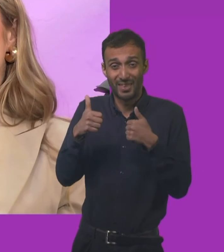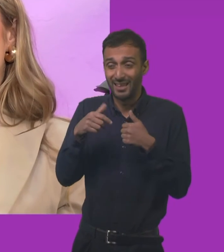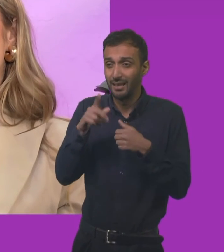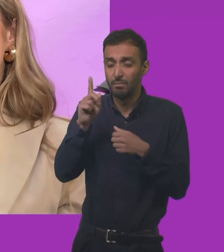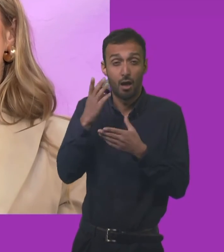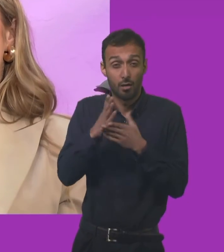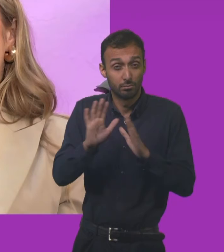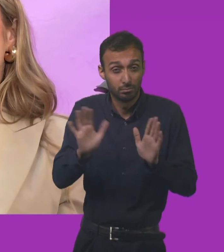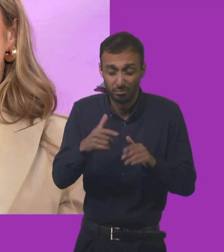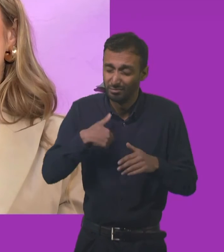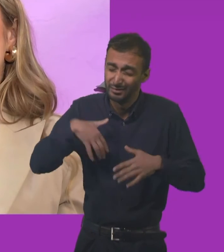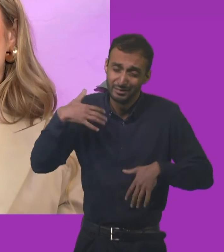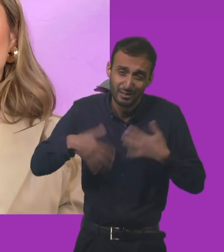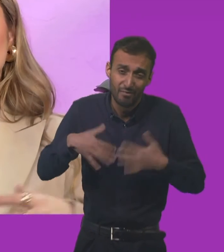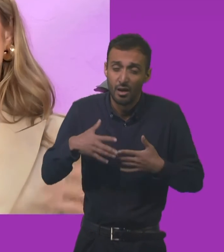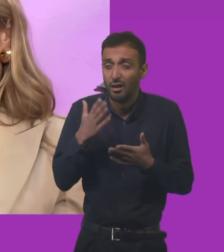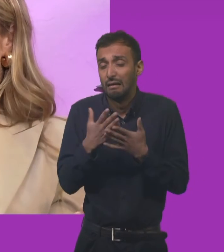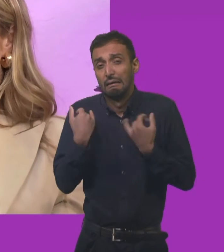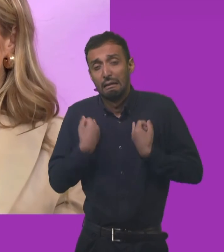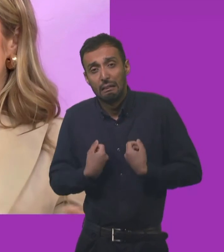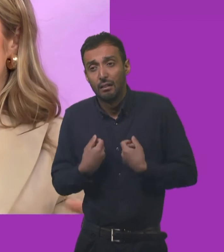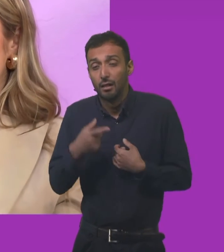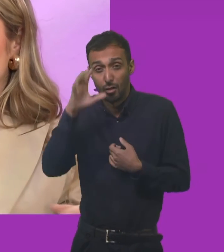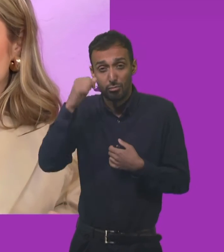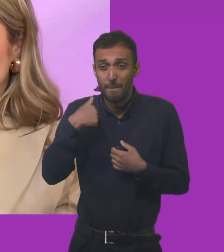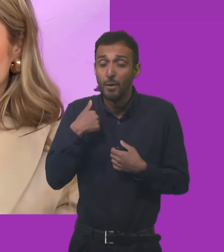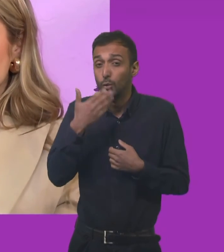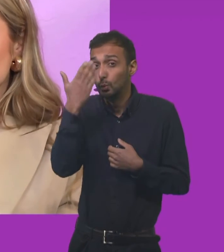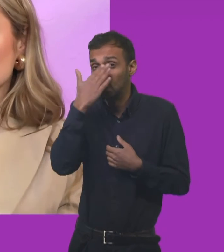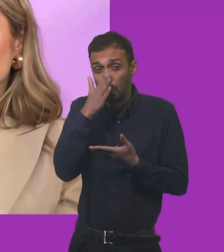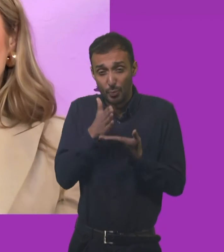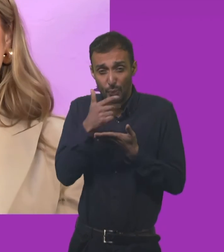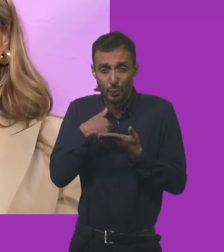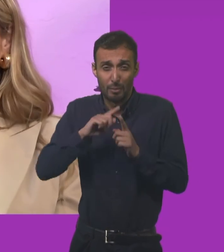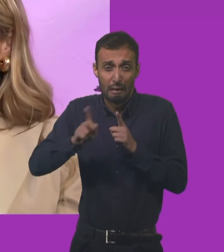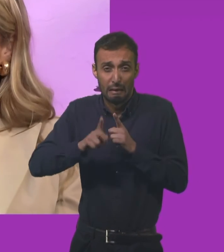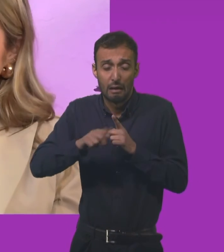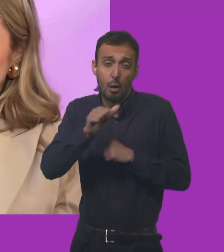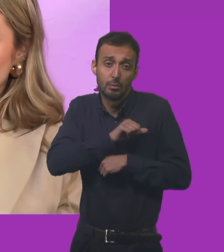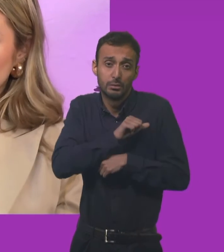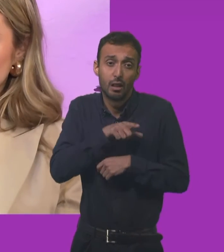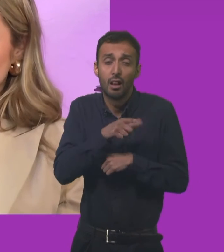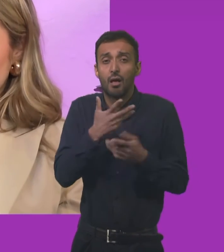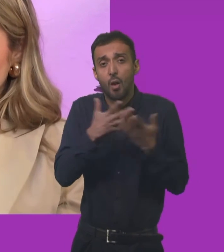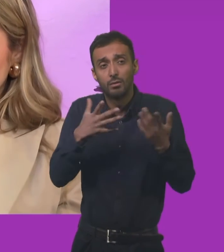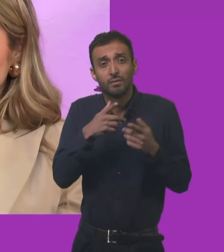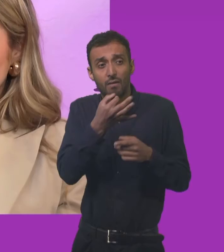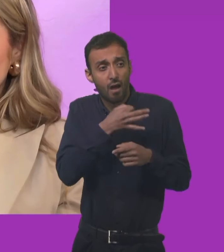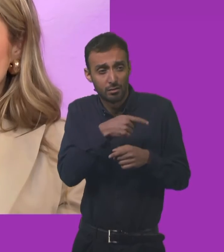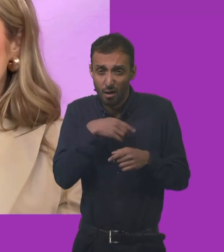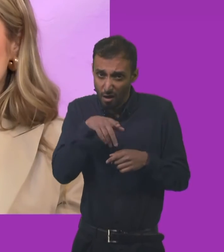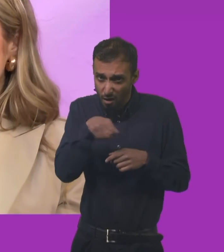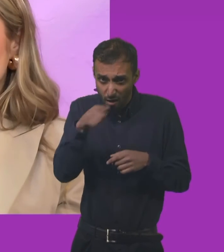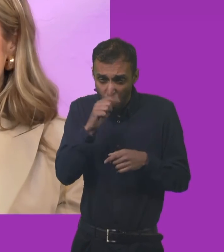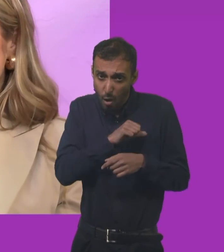so unwell. And I remember I used to be in hospital a lot when I was in school. And people would be like, are you going into hospital because of your hand? I thought,